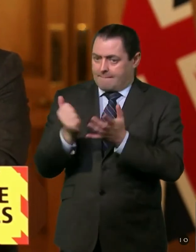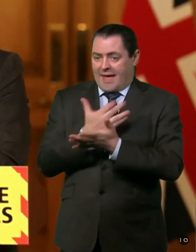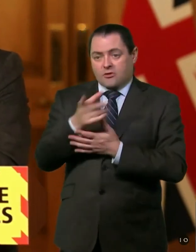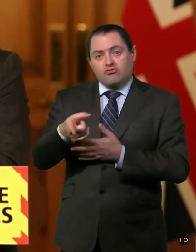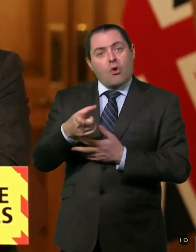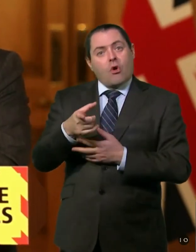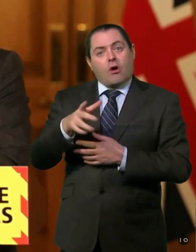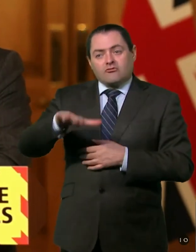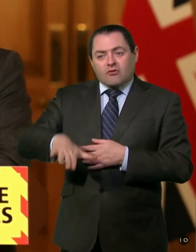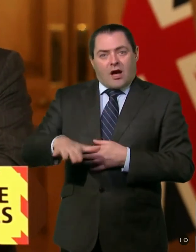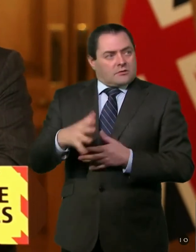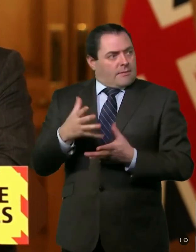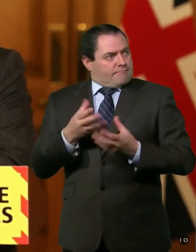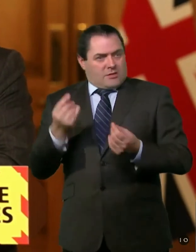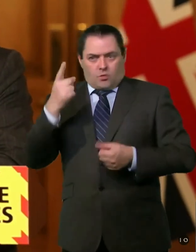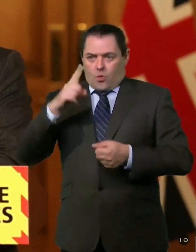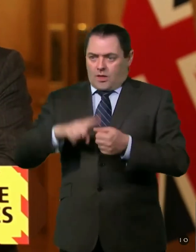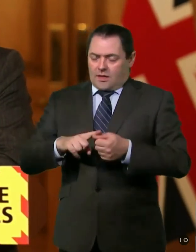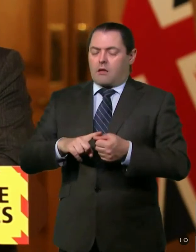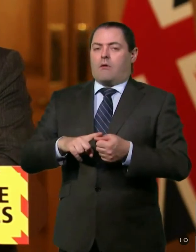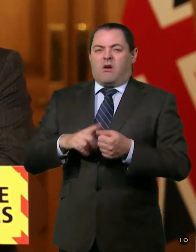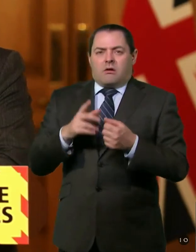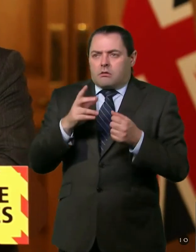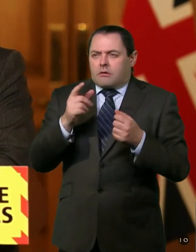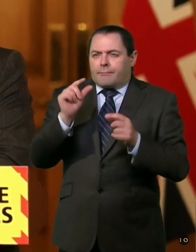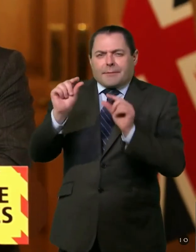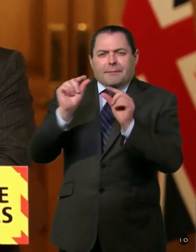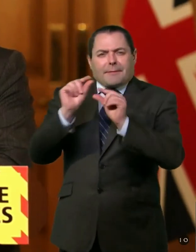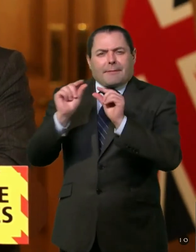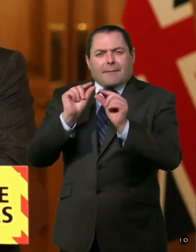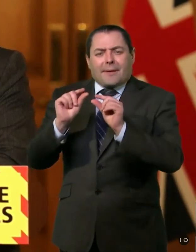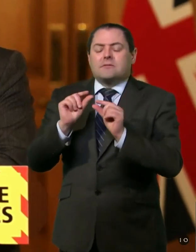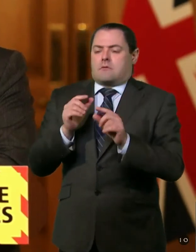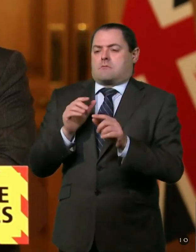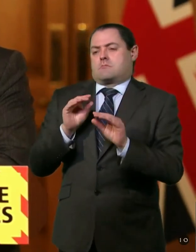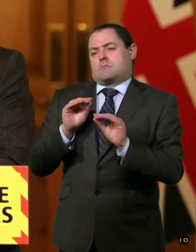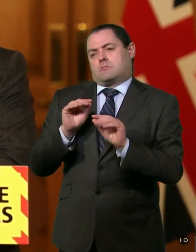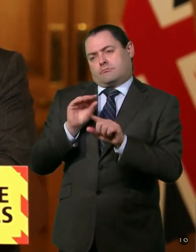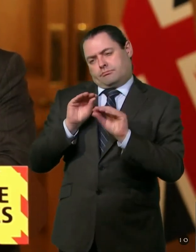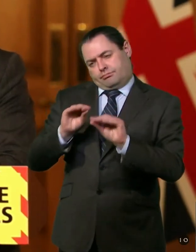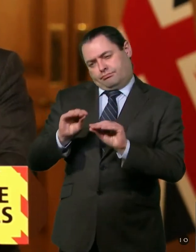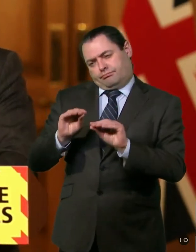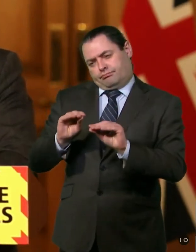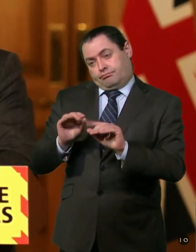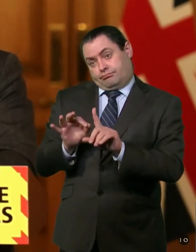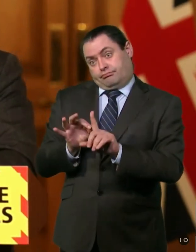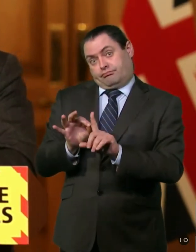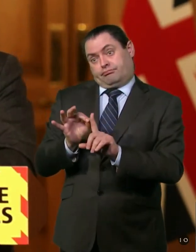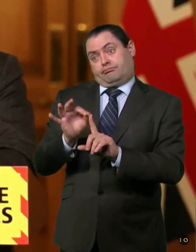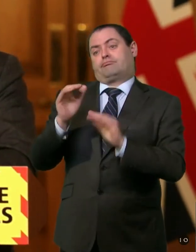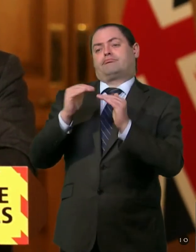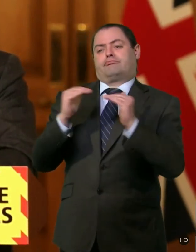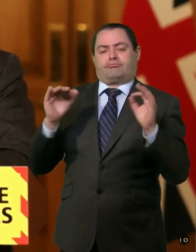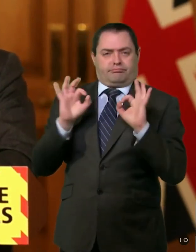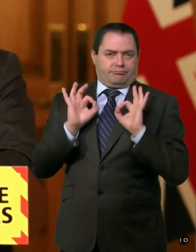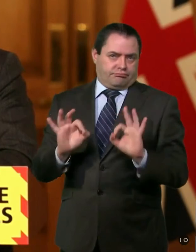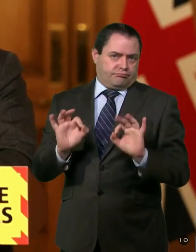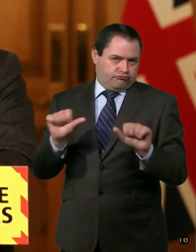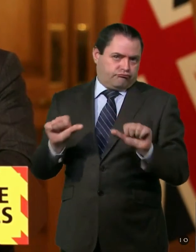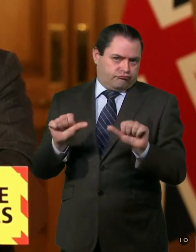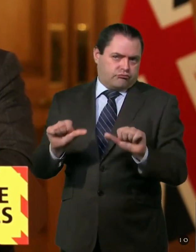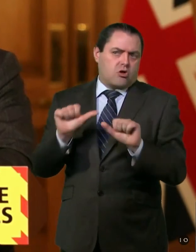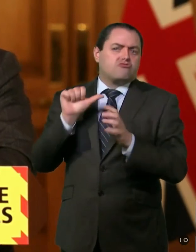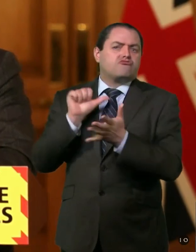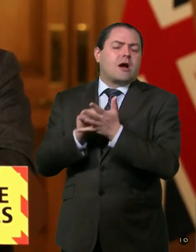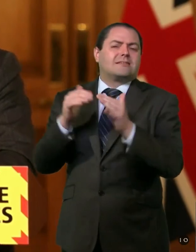with every jab that goes in, we're becoming more confident that we will reach our target of offering a